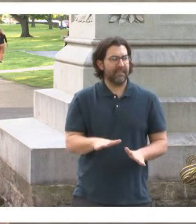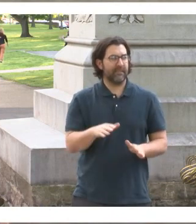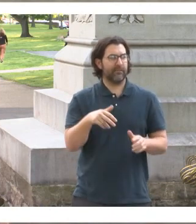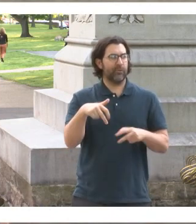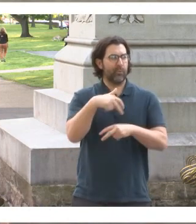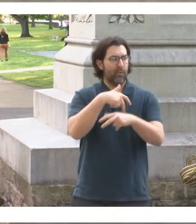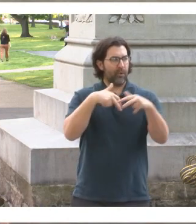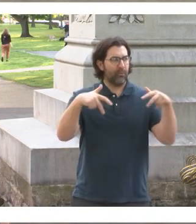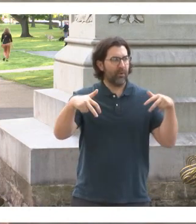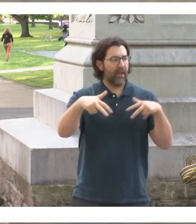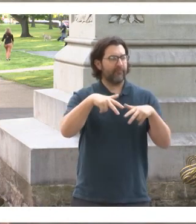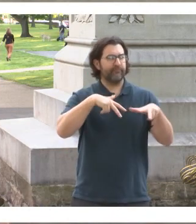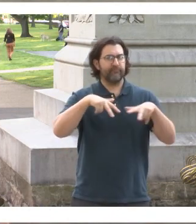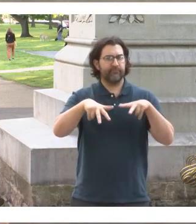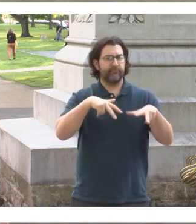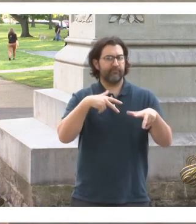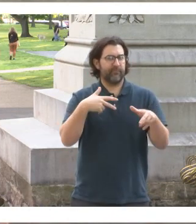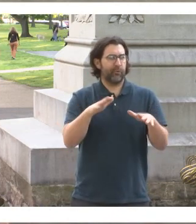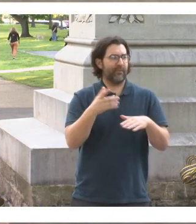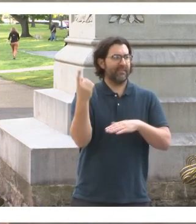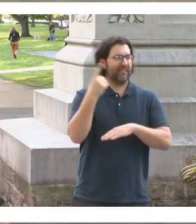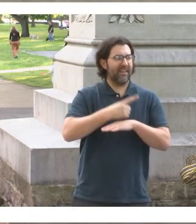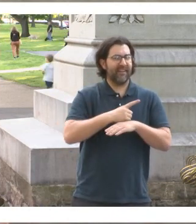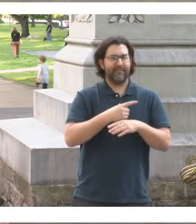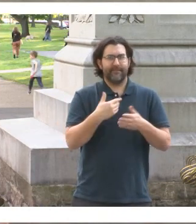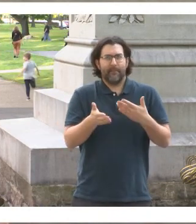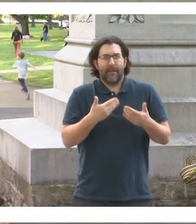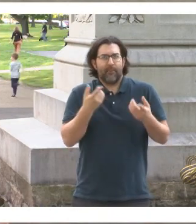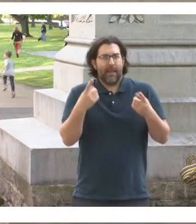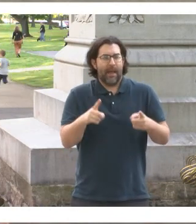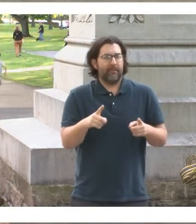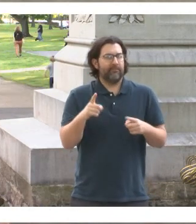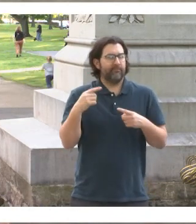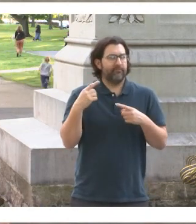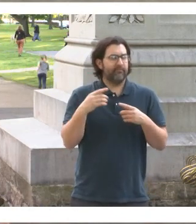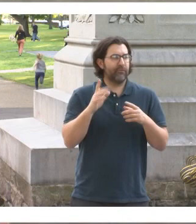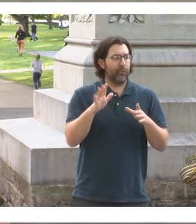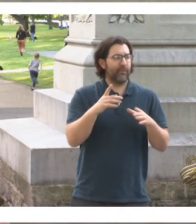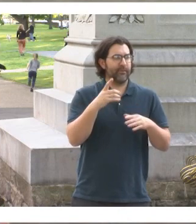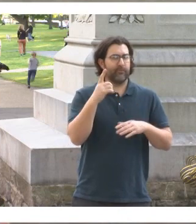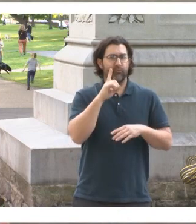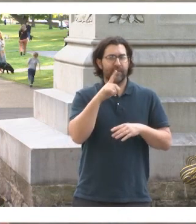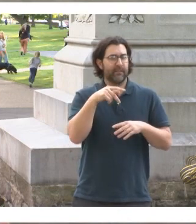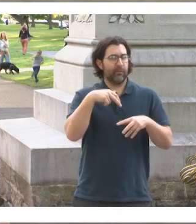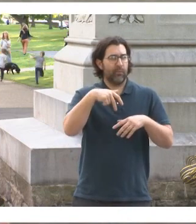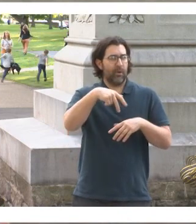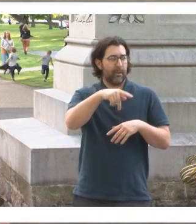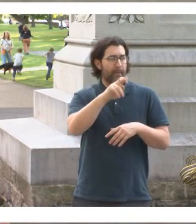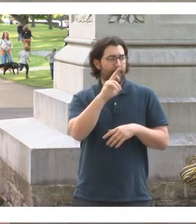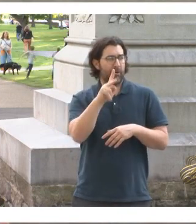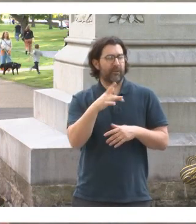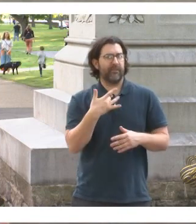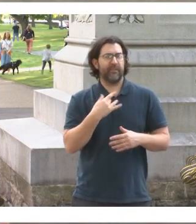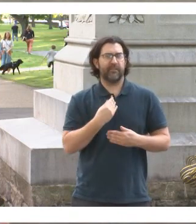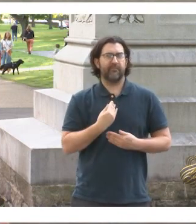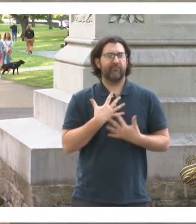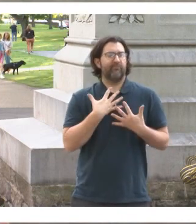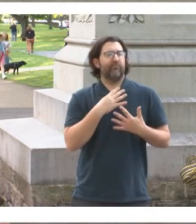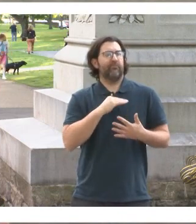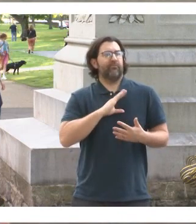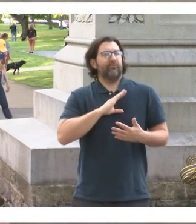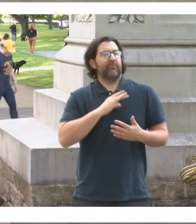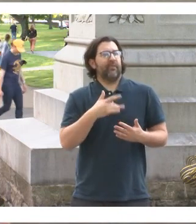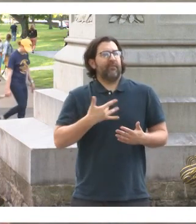walk around, no matter what your day is like. To be able to walk through a park is just delightful. It just gives you a whole new sense